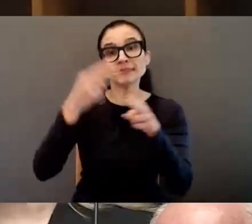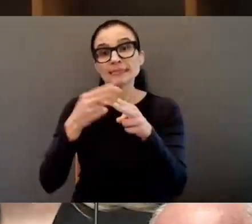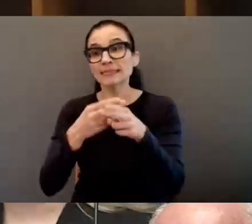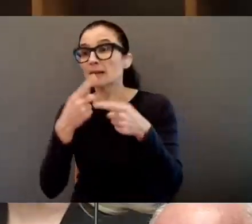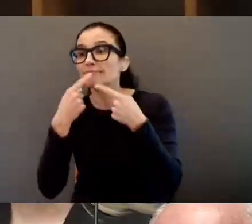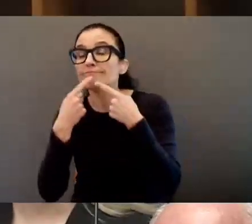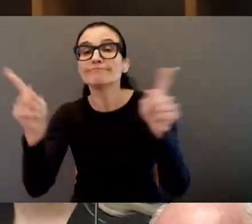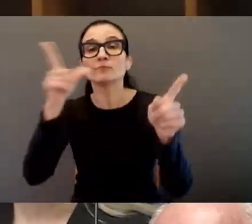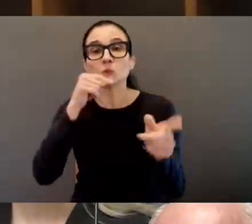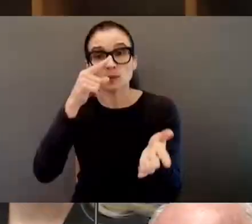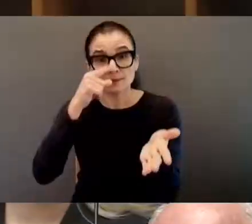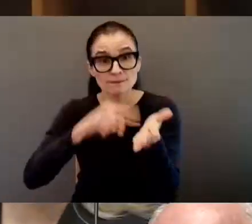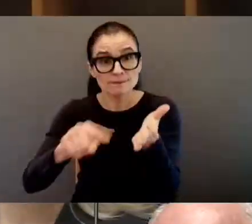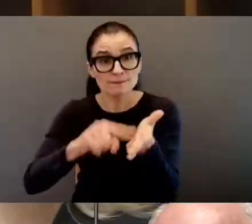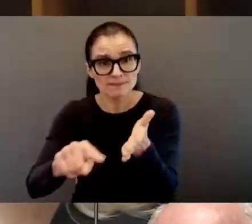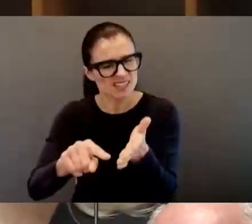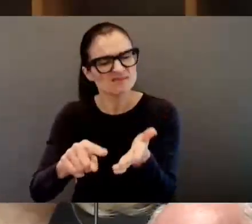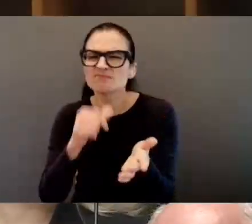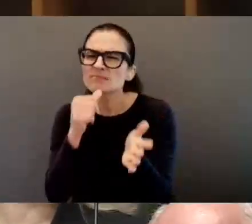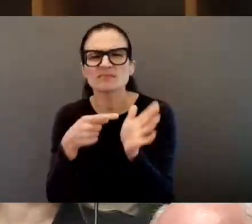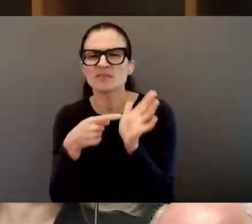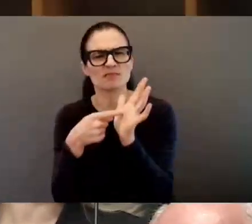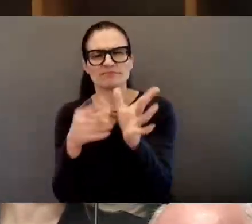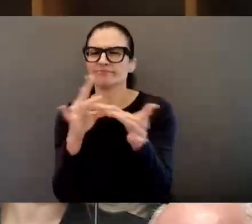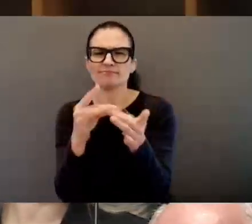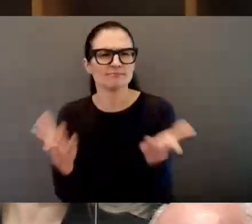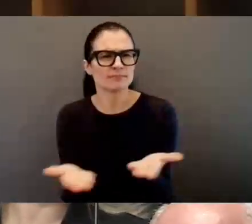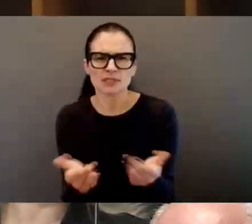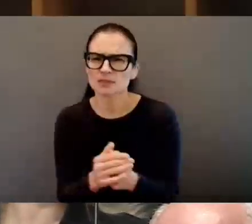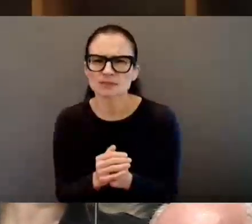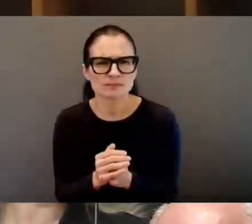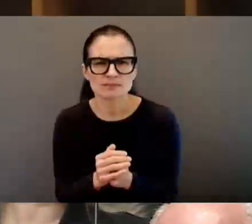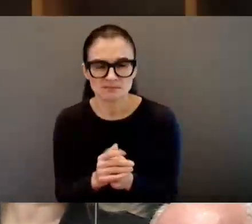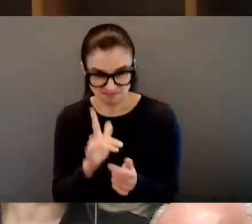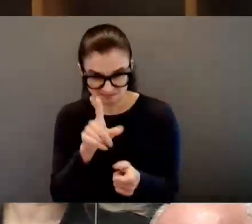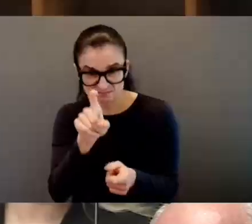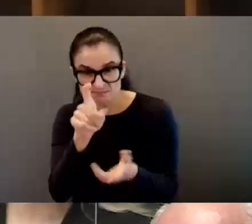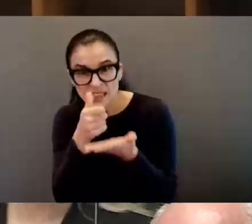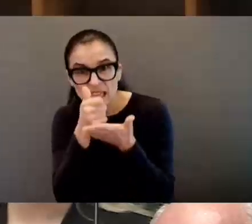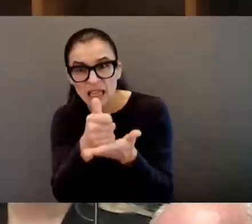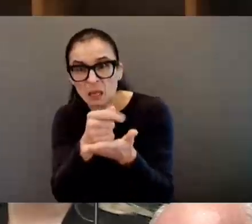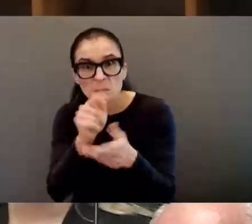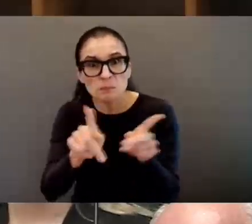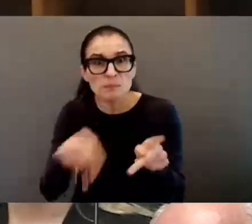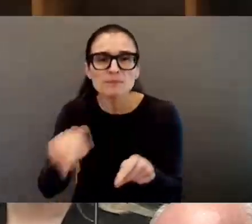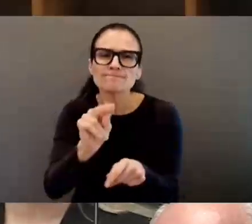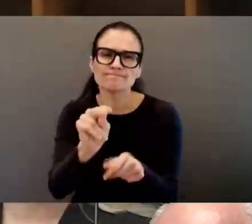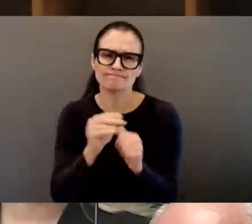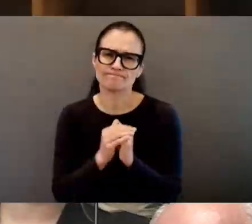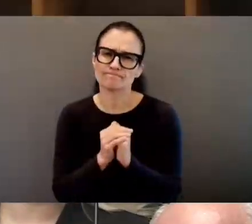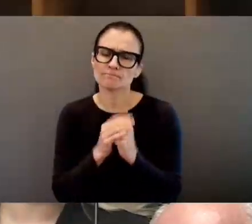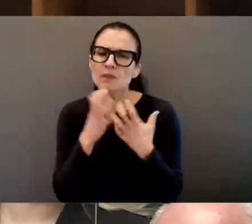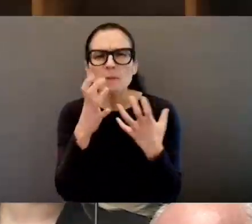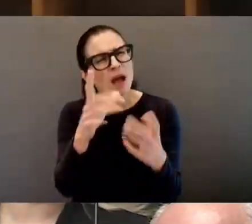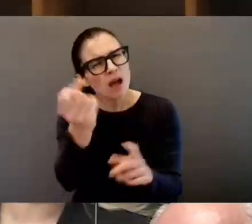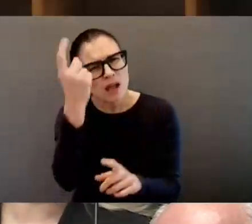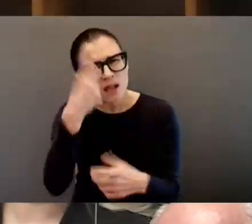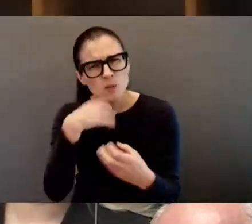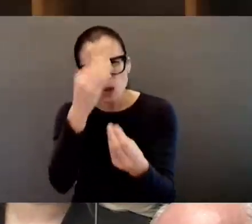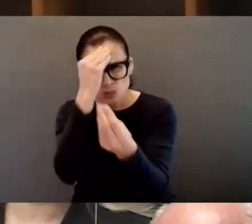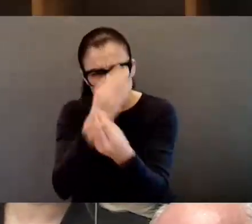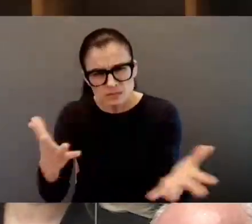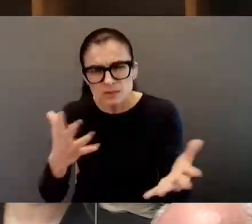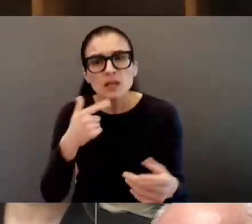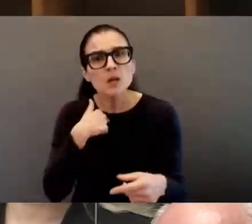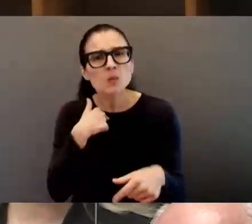do so. I want everybody to know that we are taking this very, very seriously. I take the opportunity to what the member